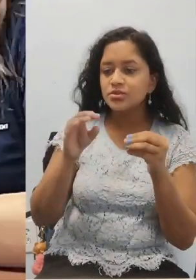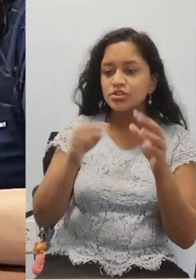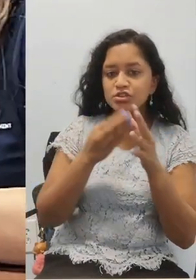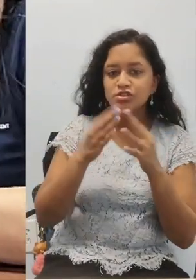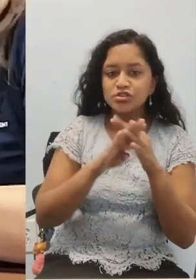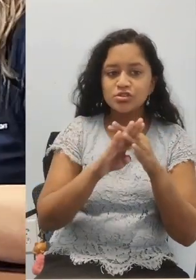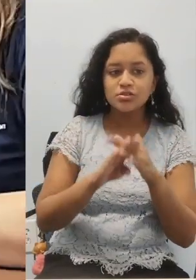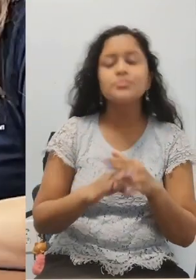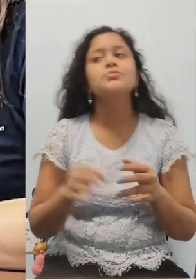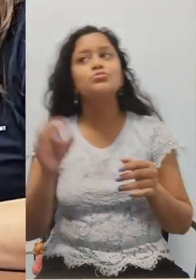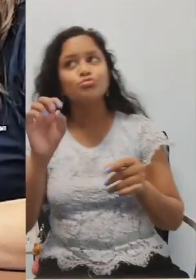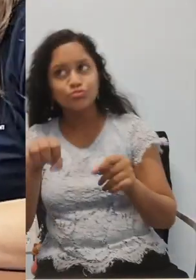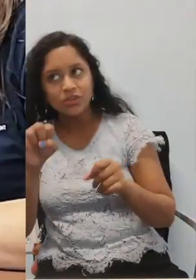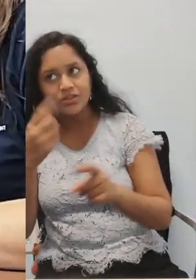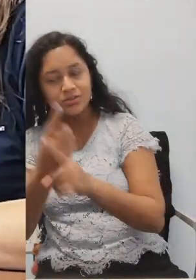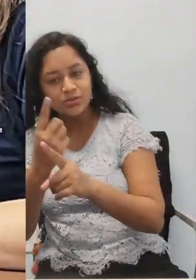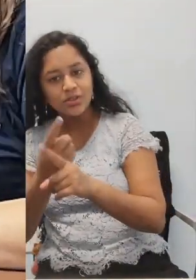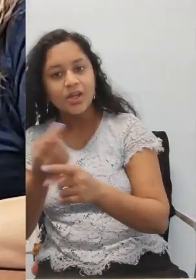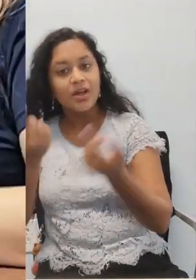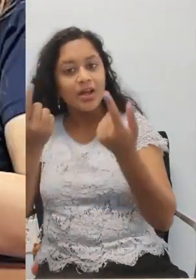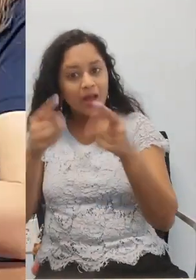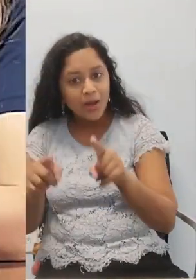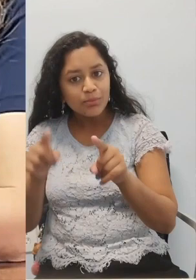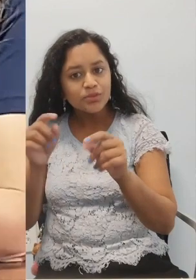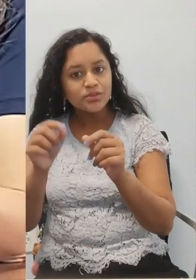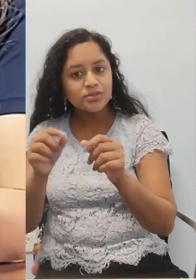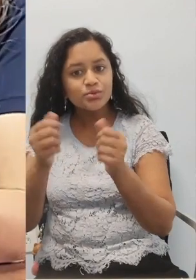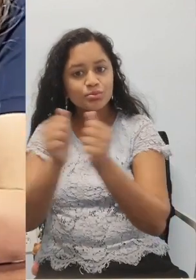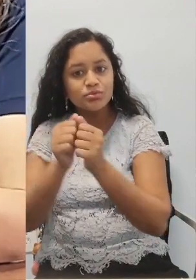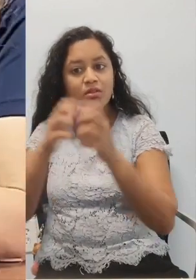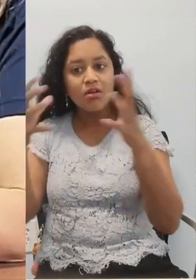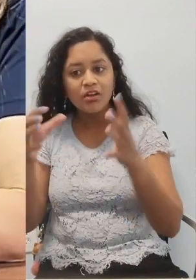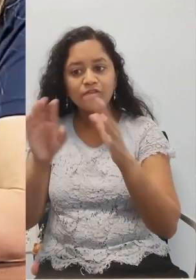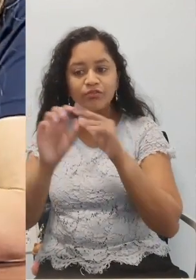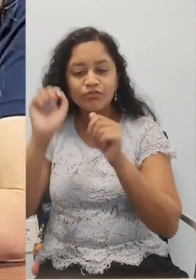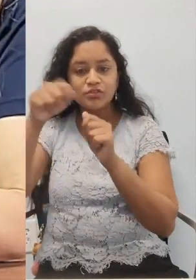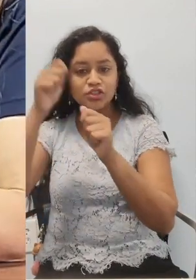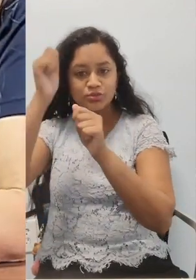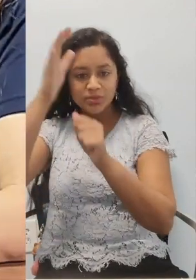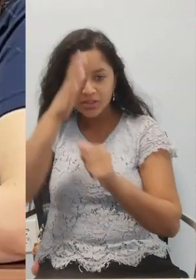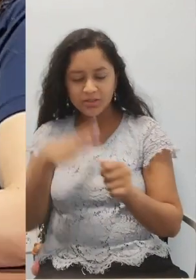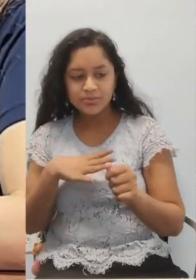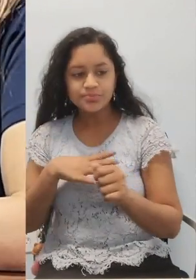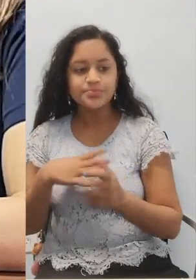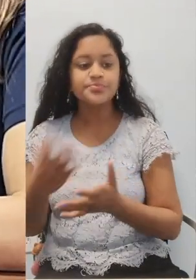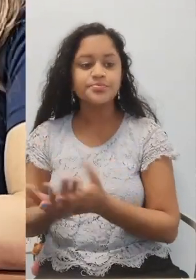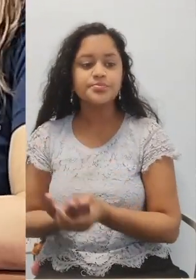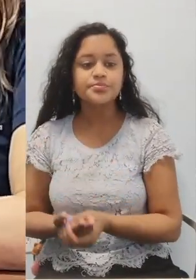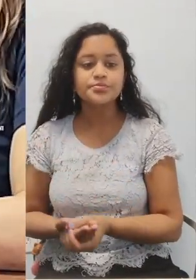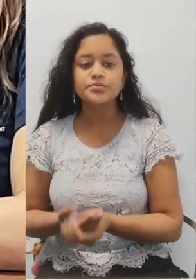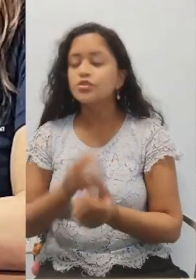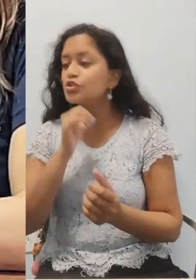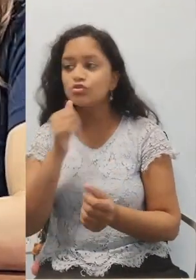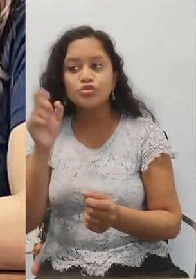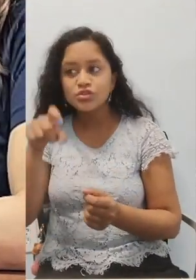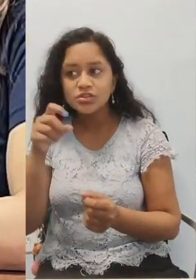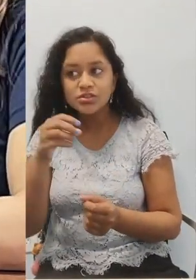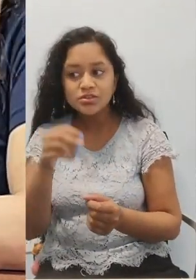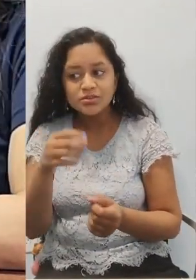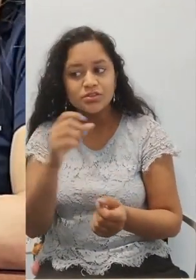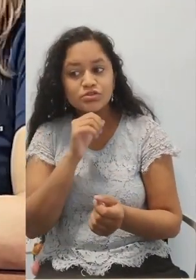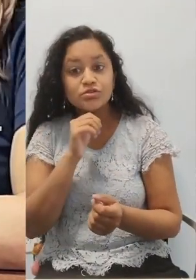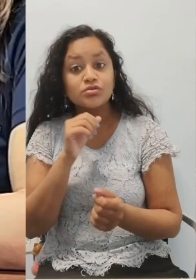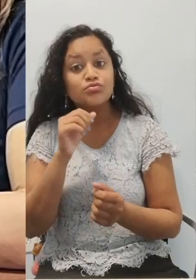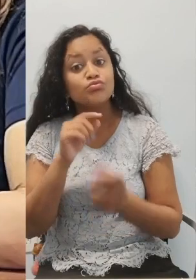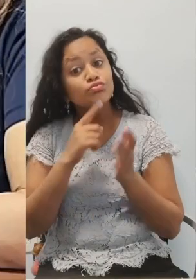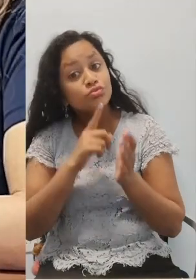That's exactly what happens to fishermen. Because first of all, we shouldn't feed any wildlife, right? It is not allowed in Cayman to